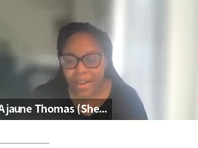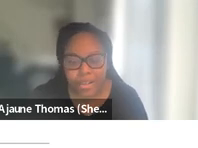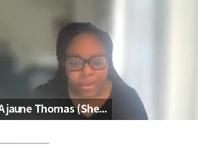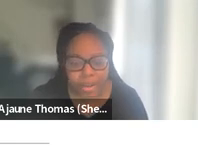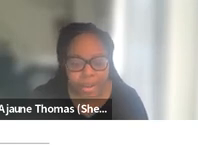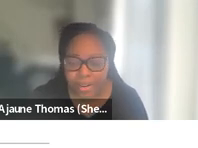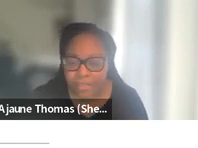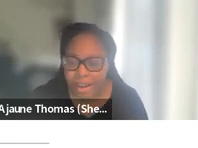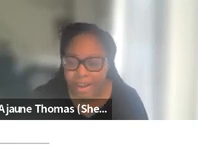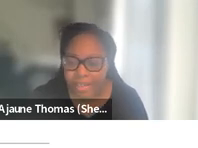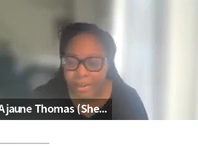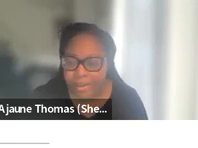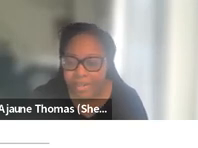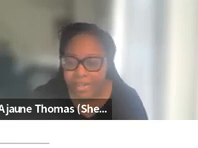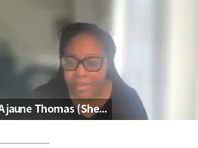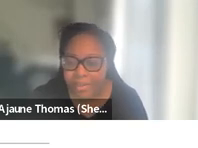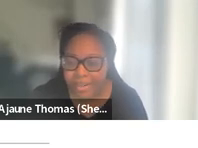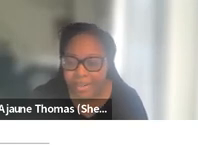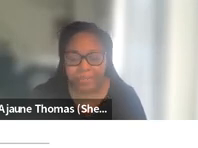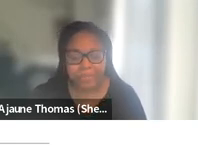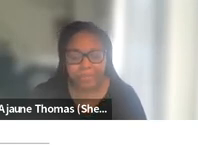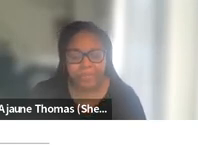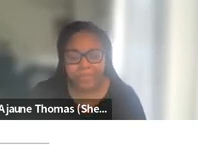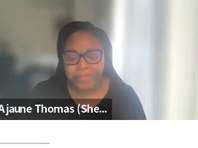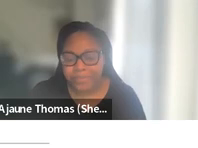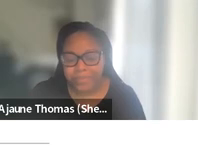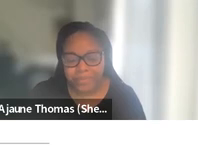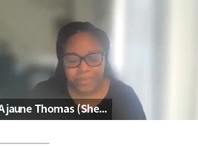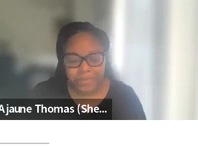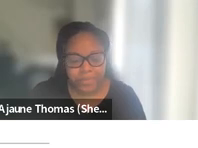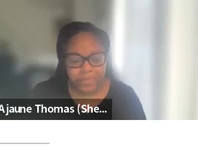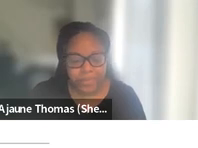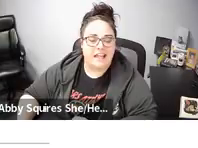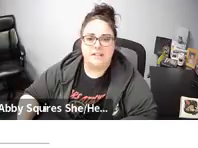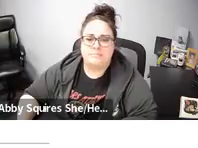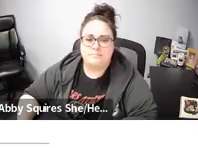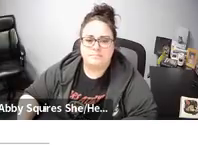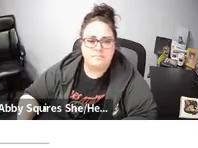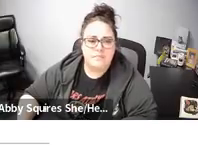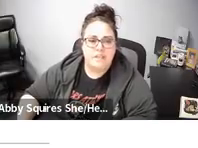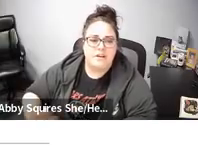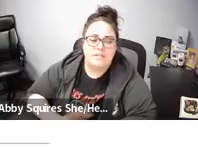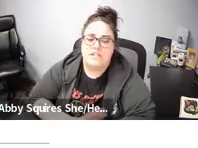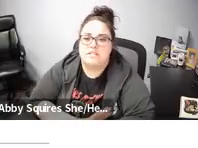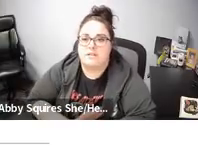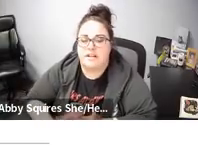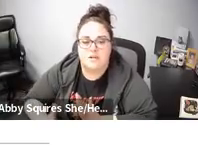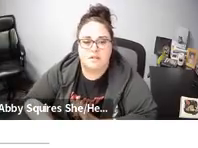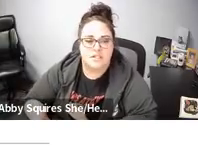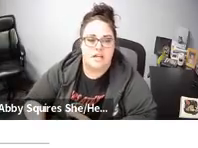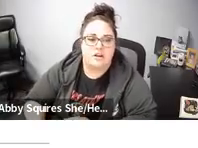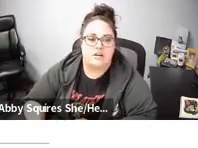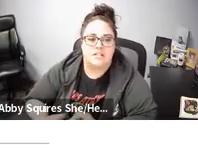glasses and I also identify as a person with a disability. All right. And here at Michigan Disability